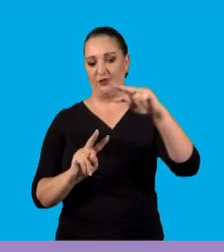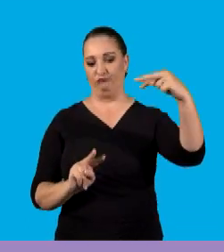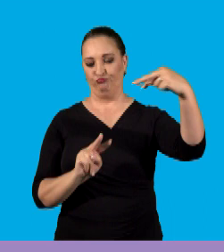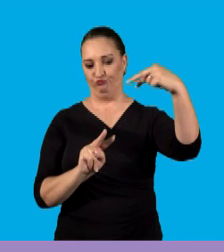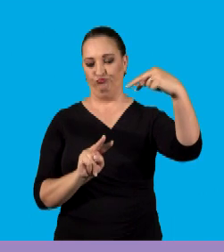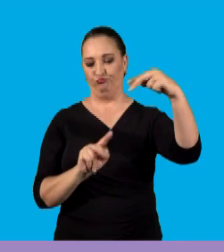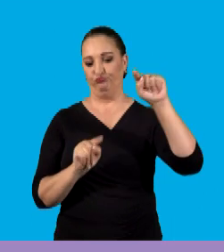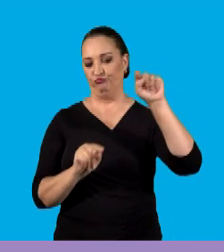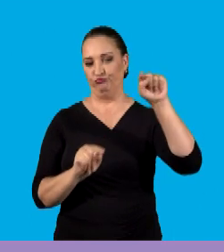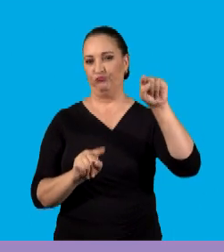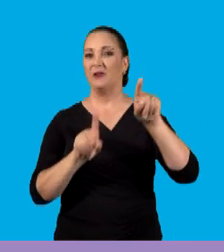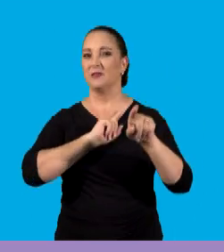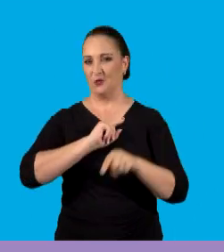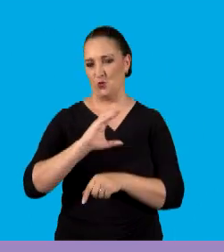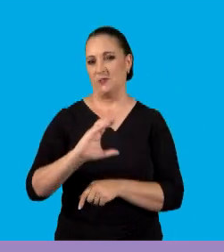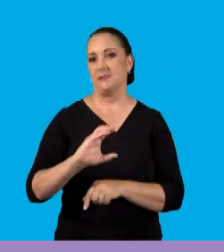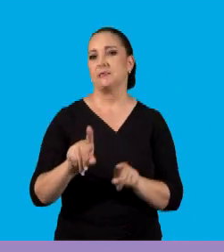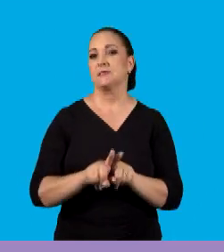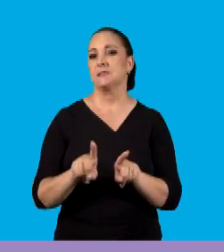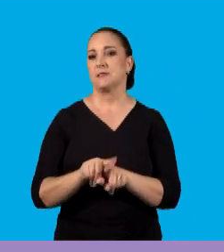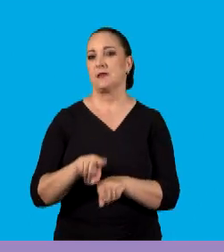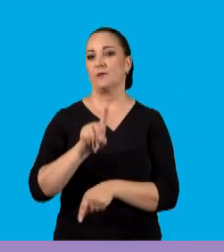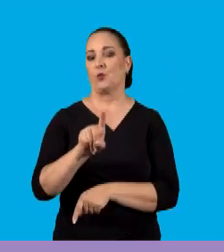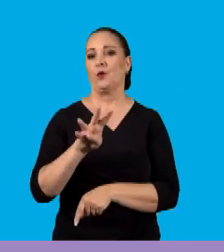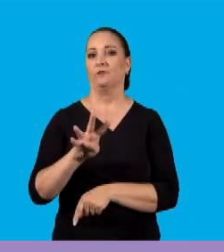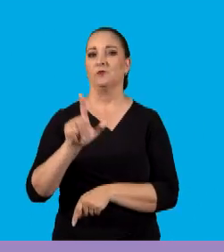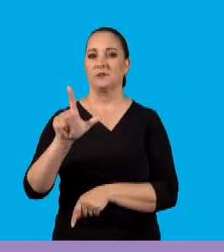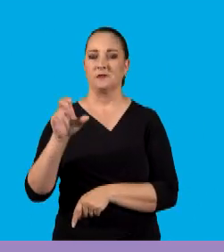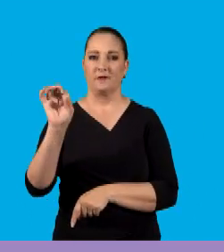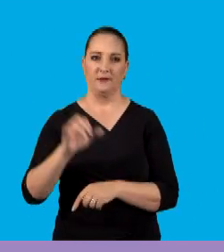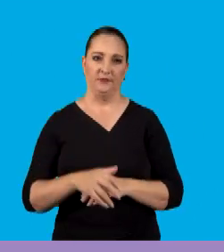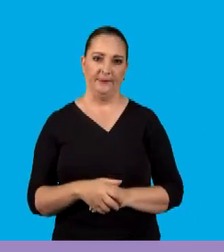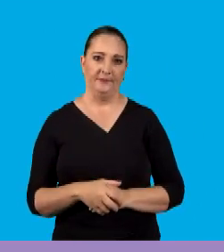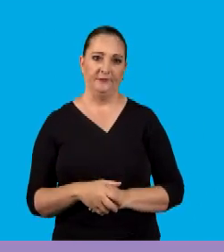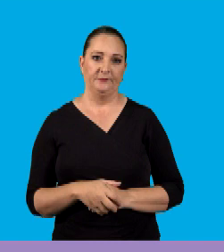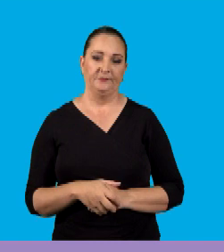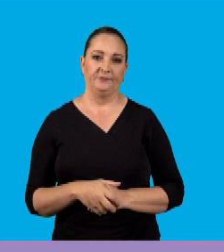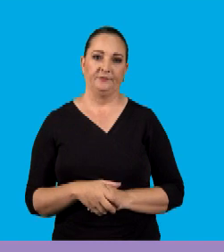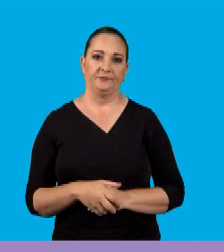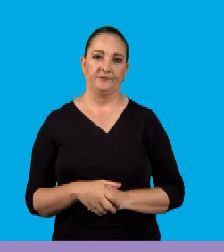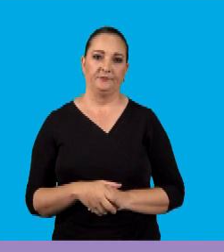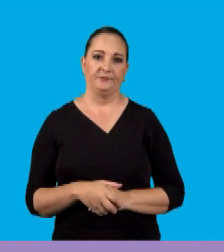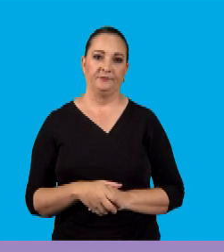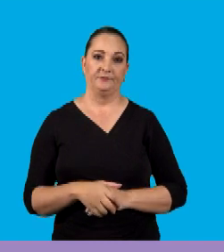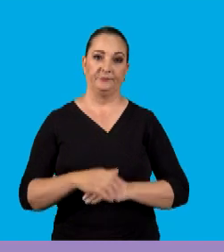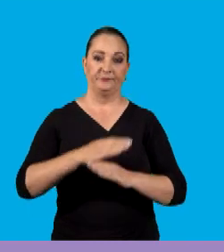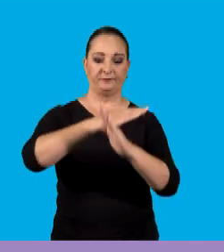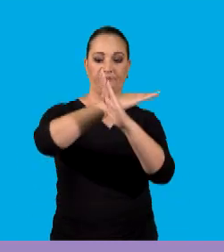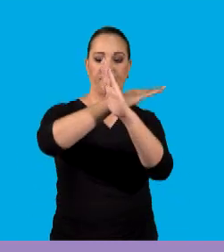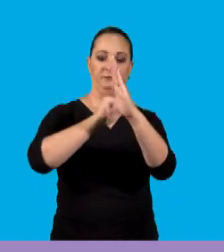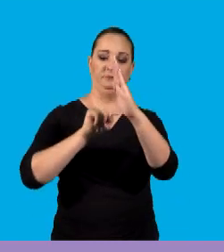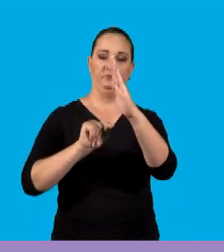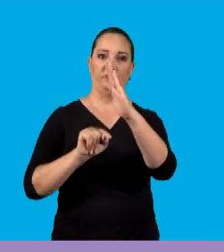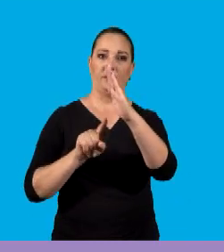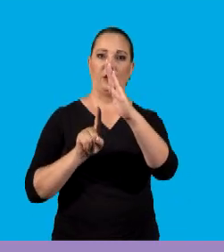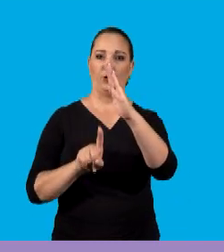C, then angle C is also 147 degrees. 37. And if